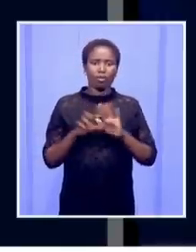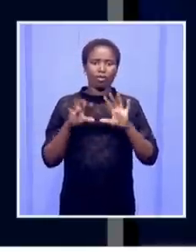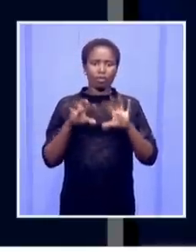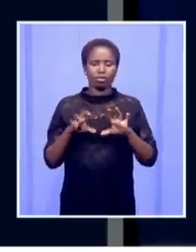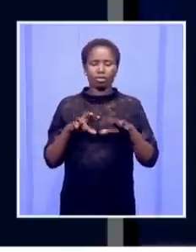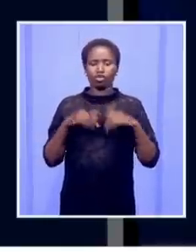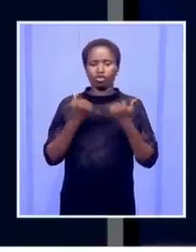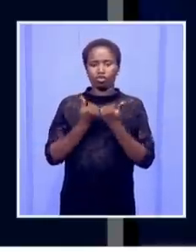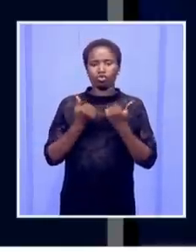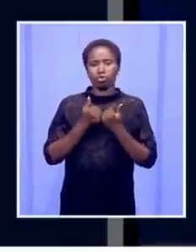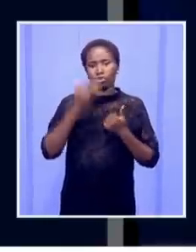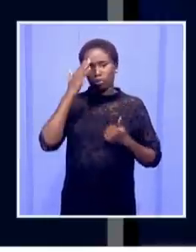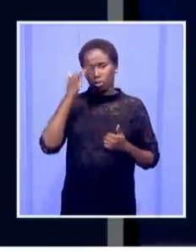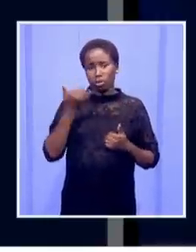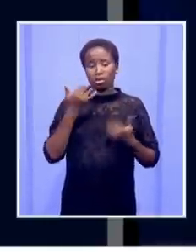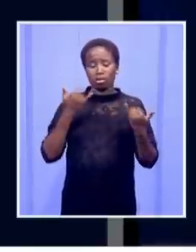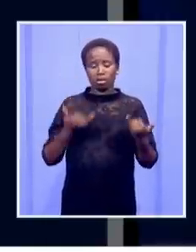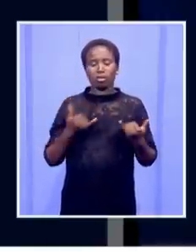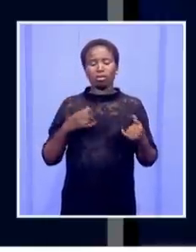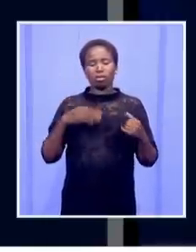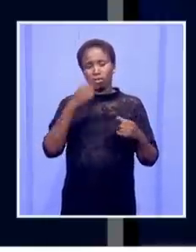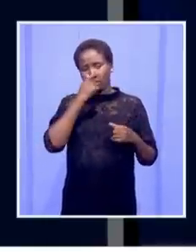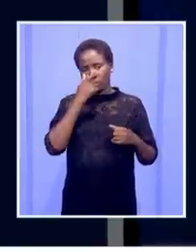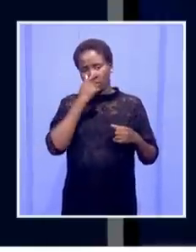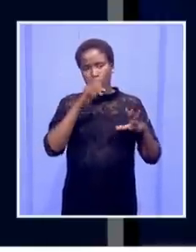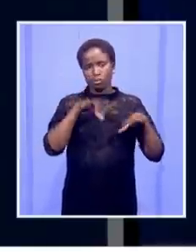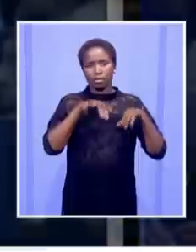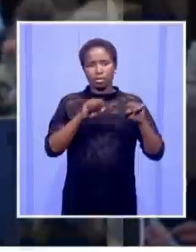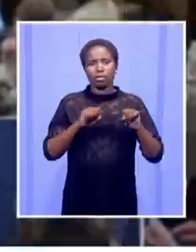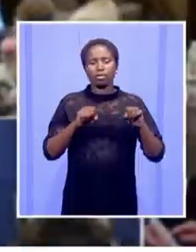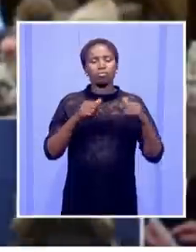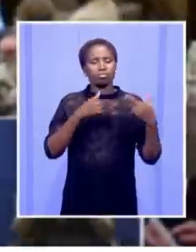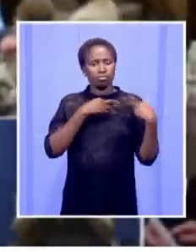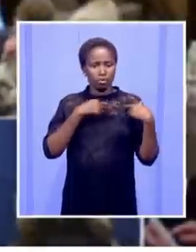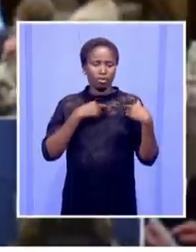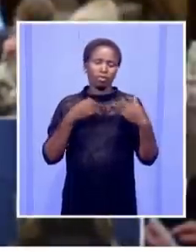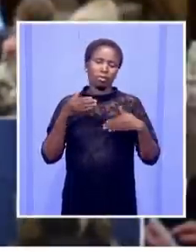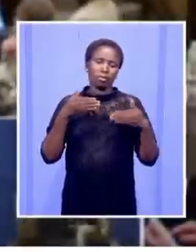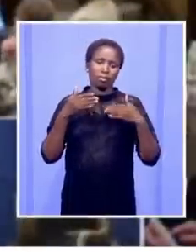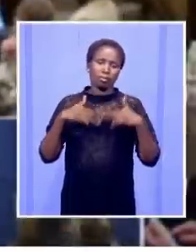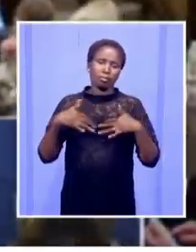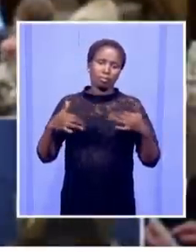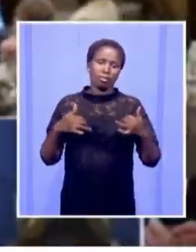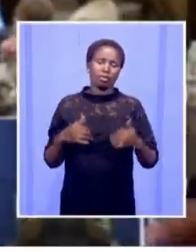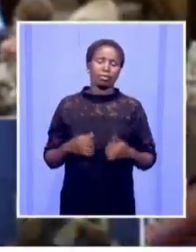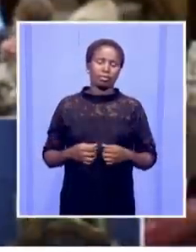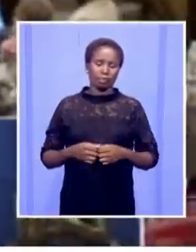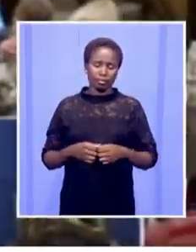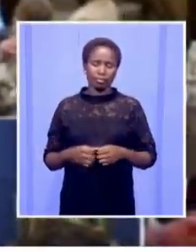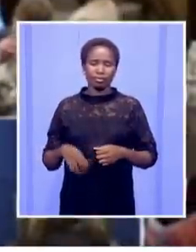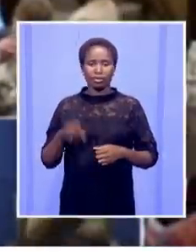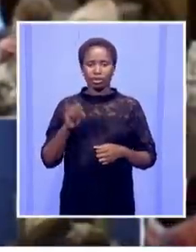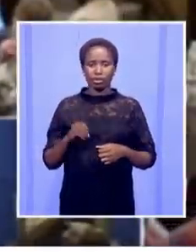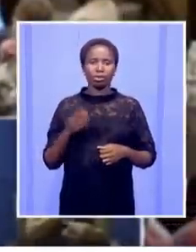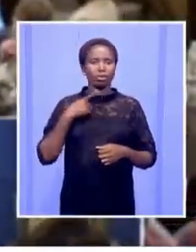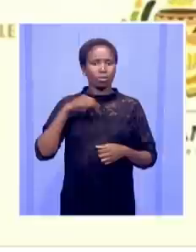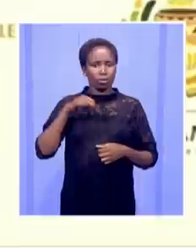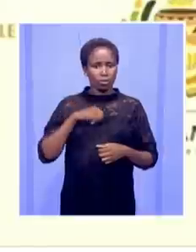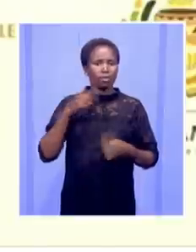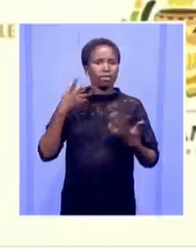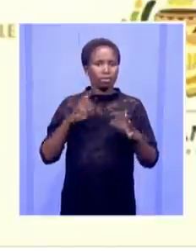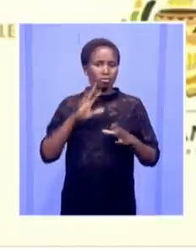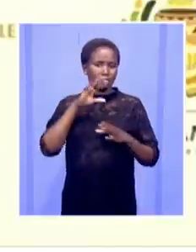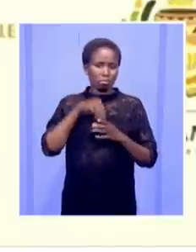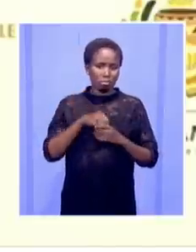we hold Ramaphosa accountable in Parliament, even when he resorts to the use of violence through parliamentary powers. So we played our own critical role